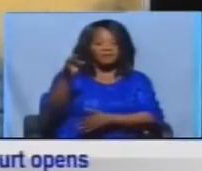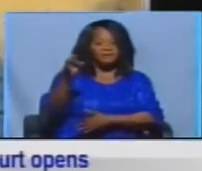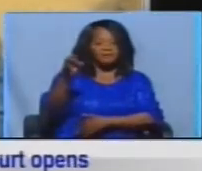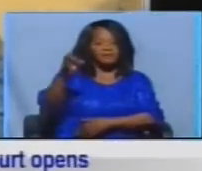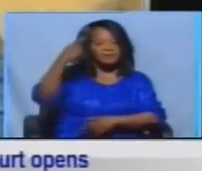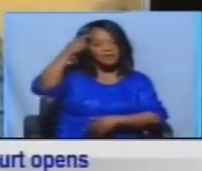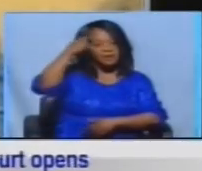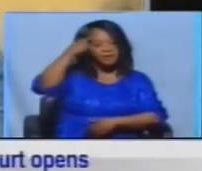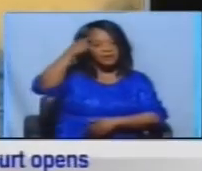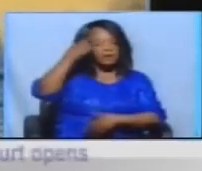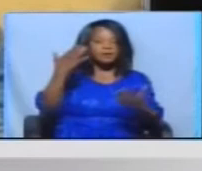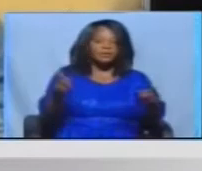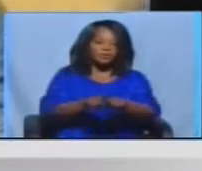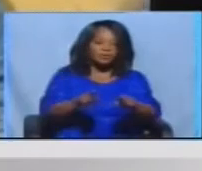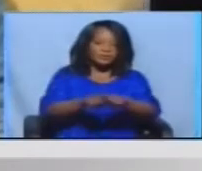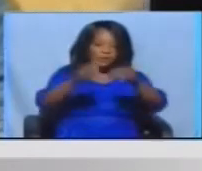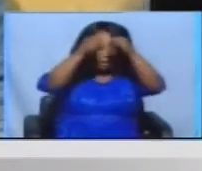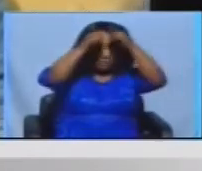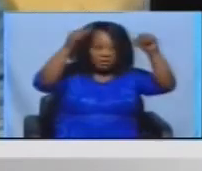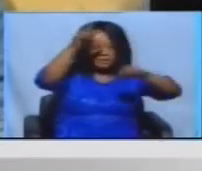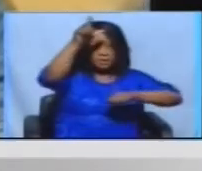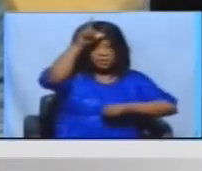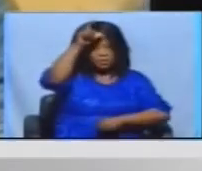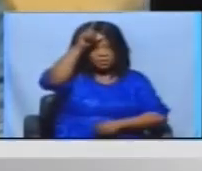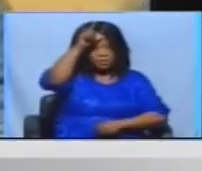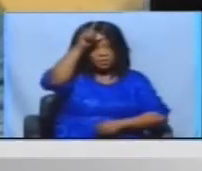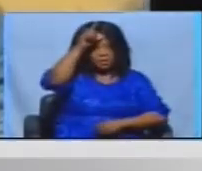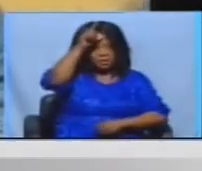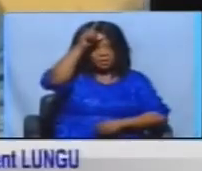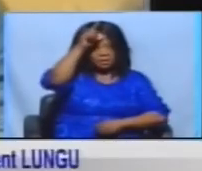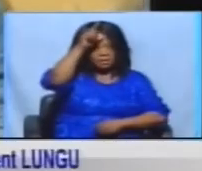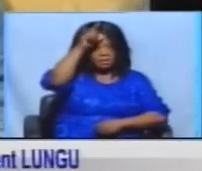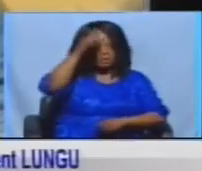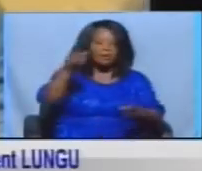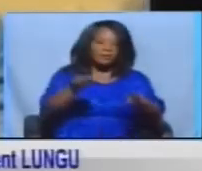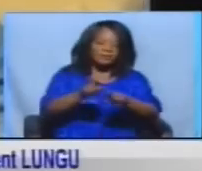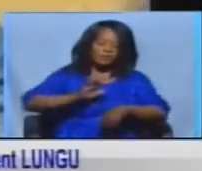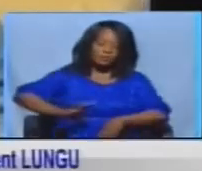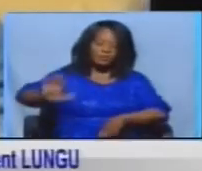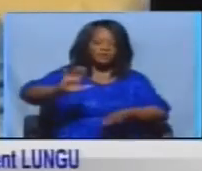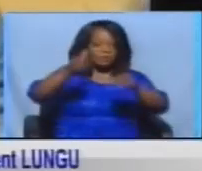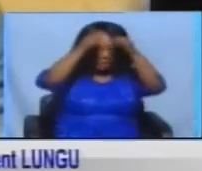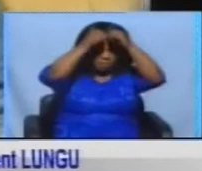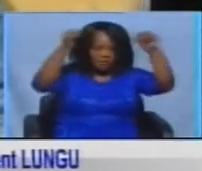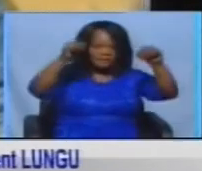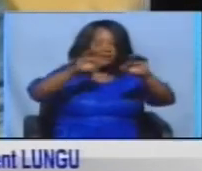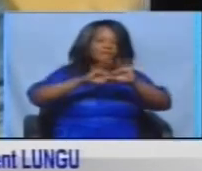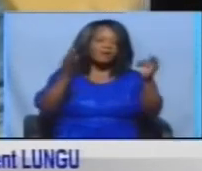and to the head of state, His Excellency Mr. Edgar Chagwa Lungu, and the family.